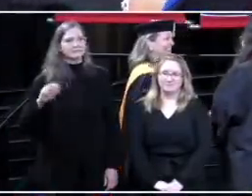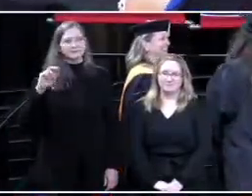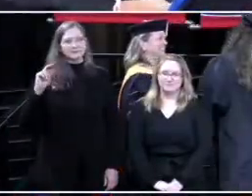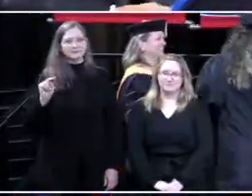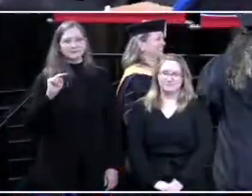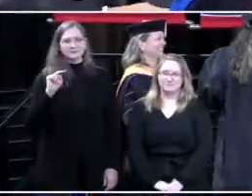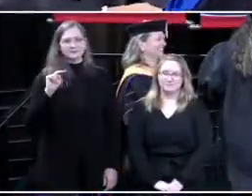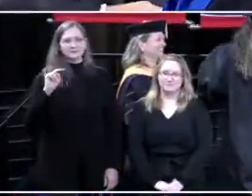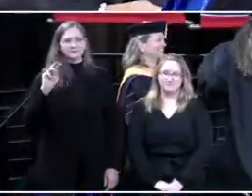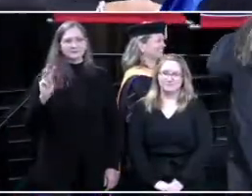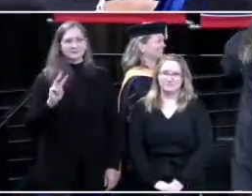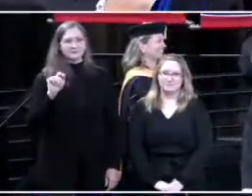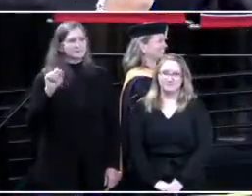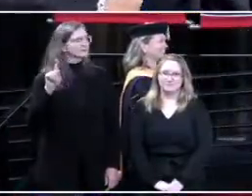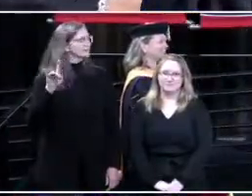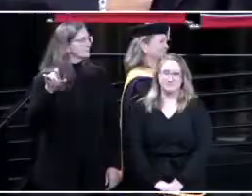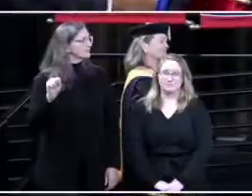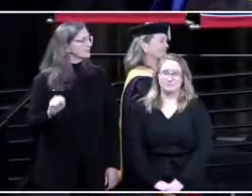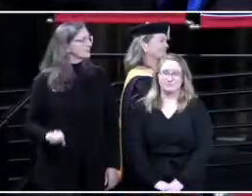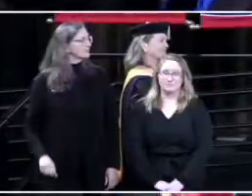Nadaj Makia Albert,